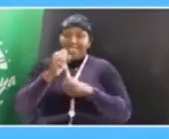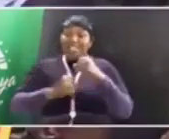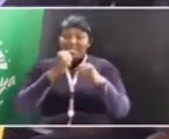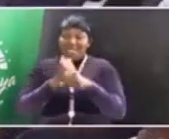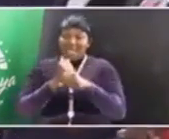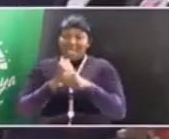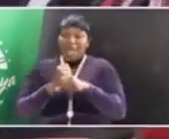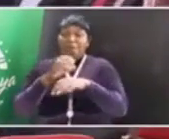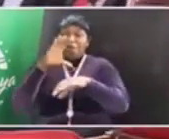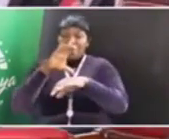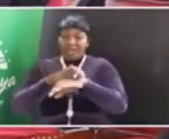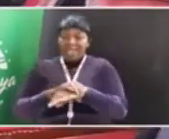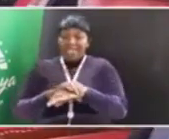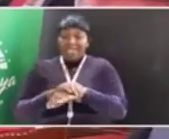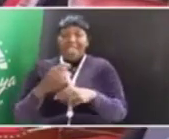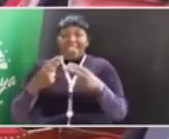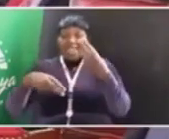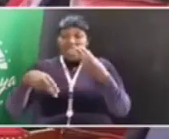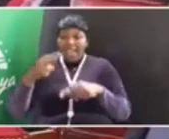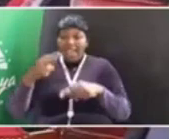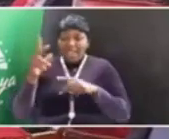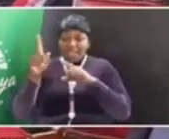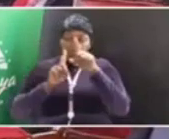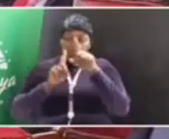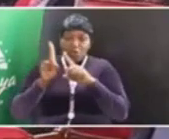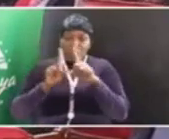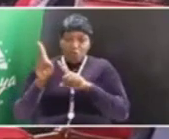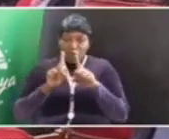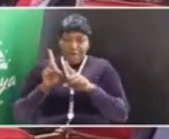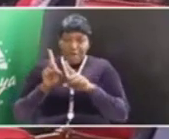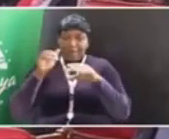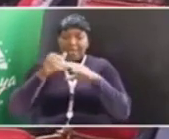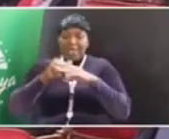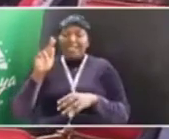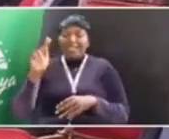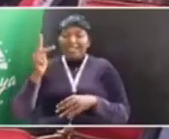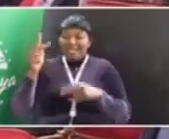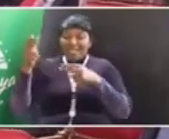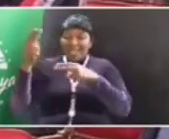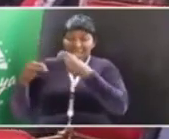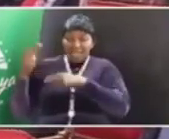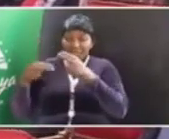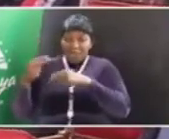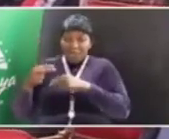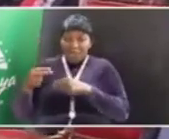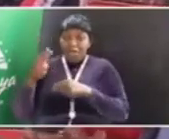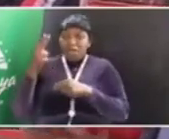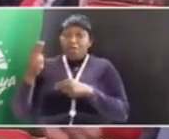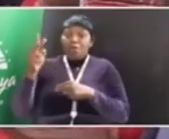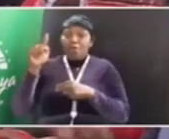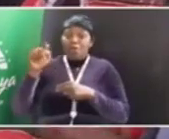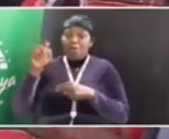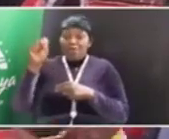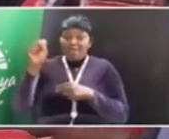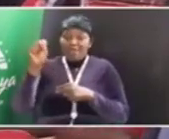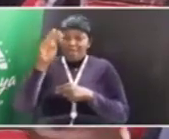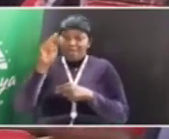received the highest tourists in Kenya's history at 2.5 million tourists.